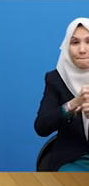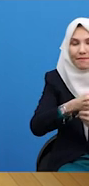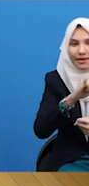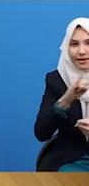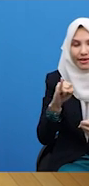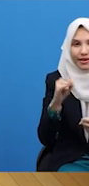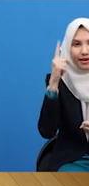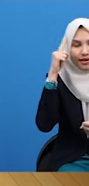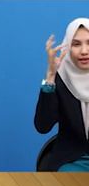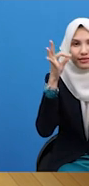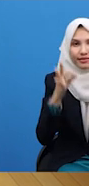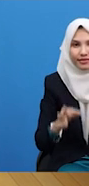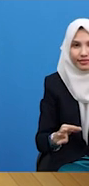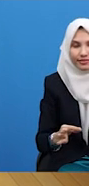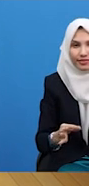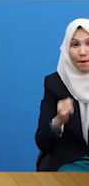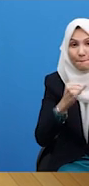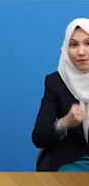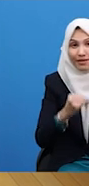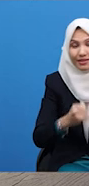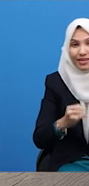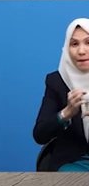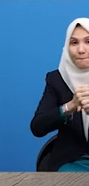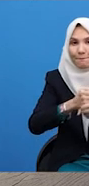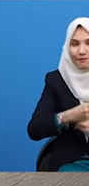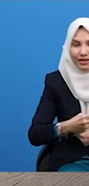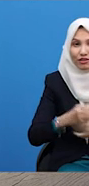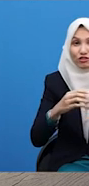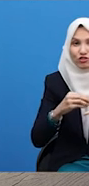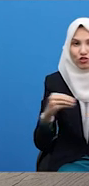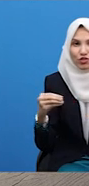have finally made your choices.